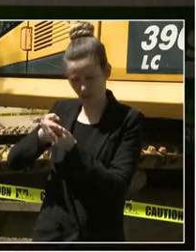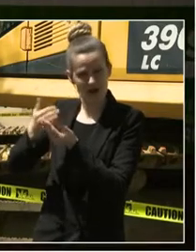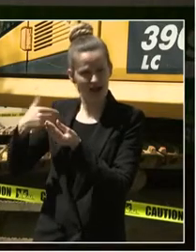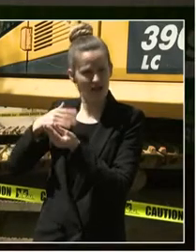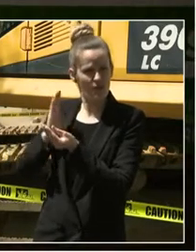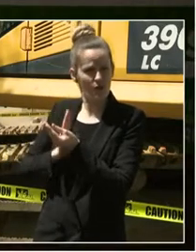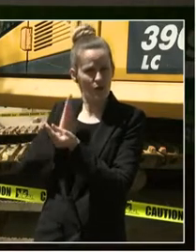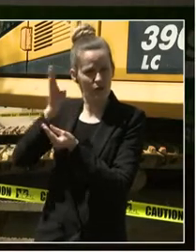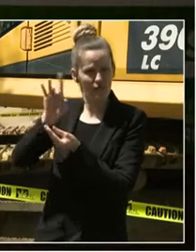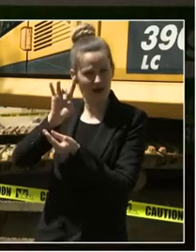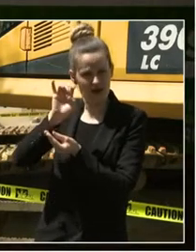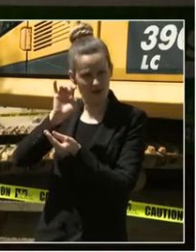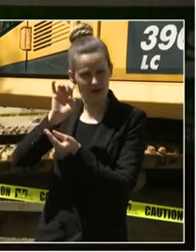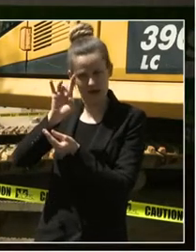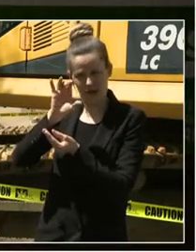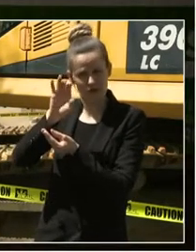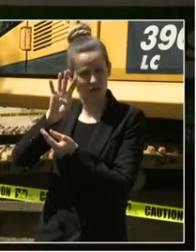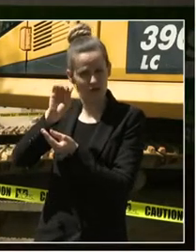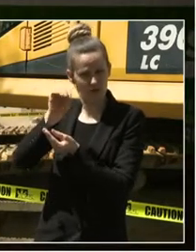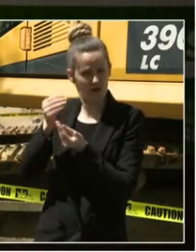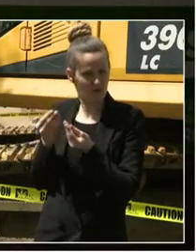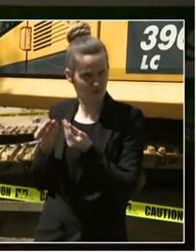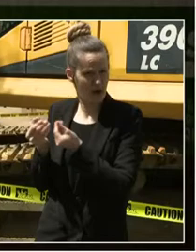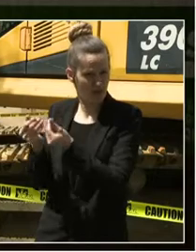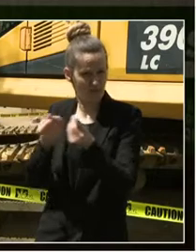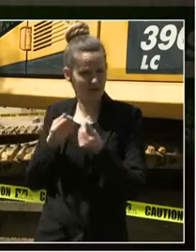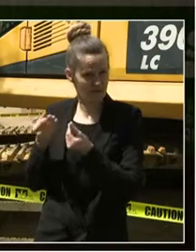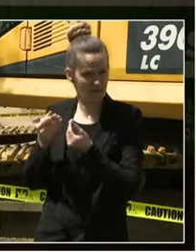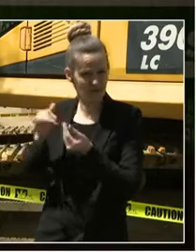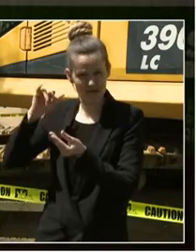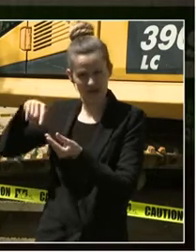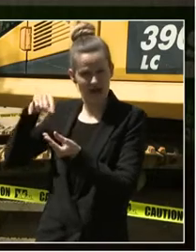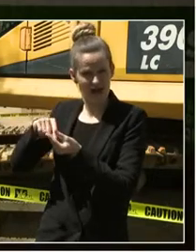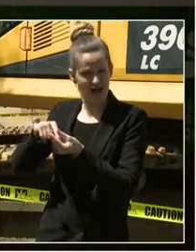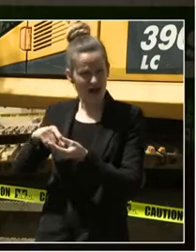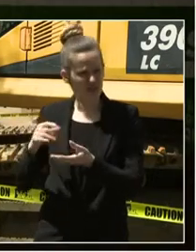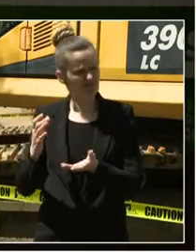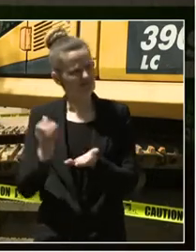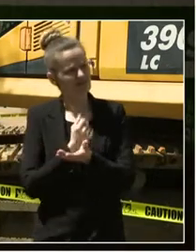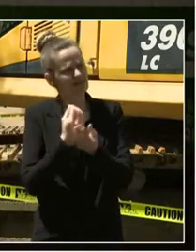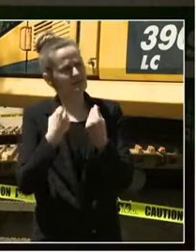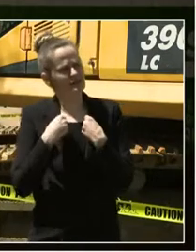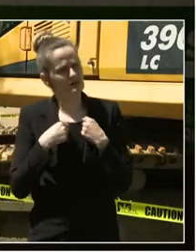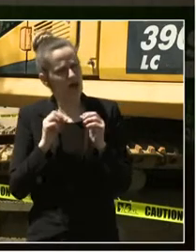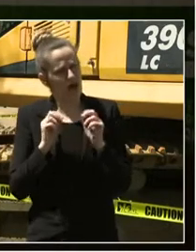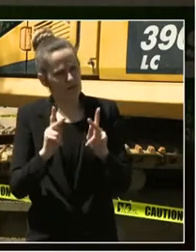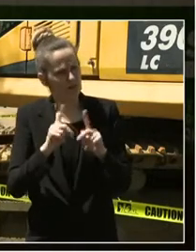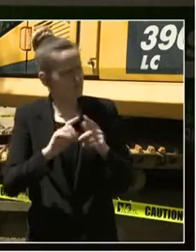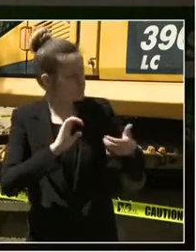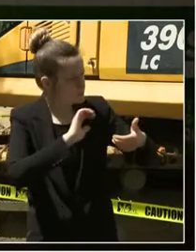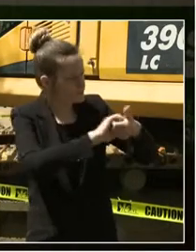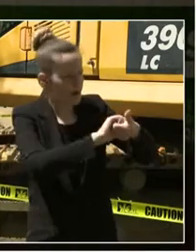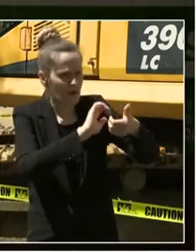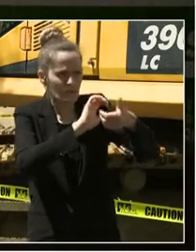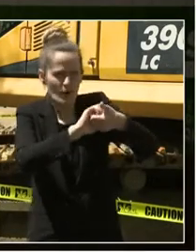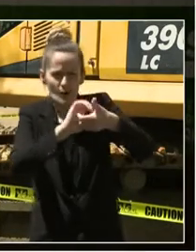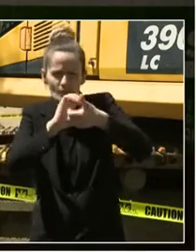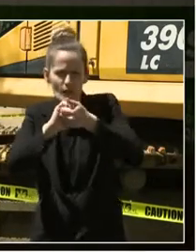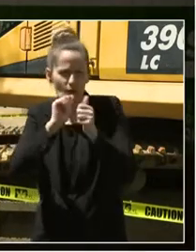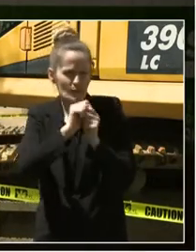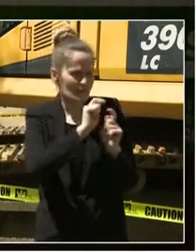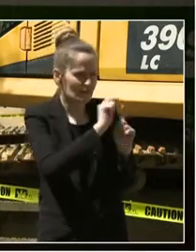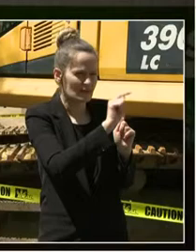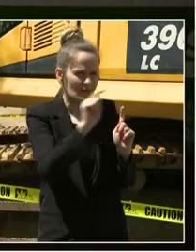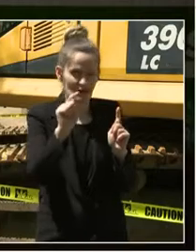oftentimes provides us with a rare opportunity to work in special partnerships and unique projects like this one. The